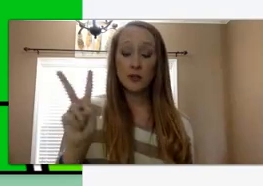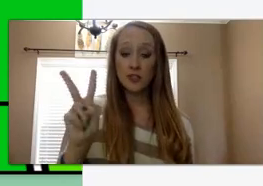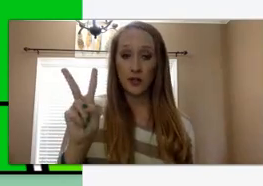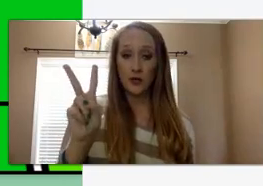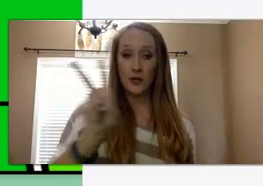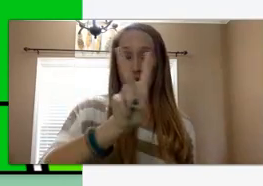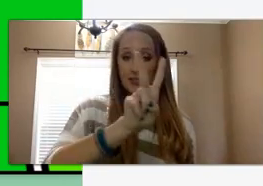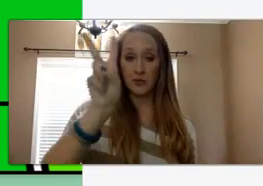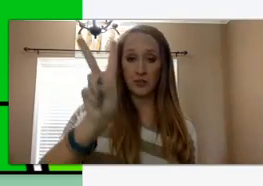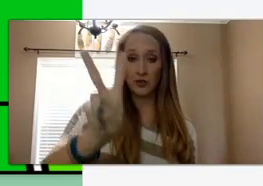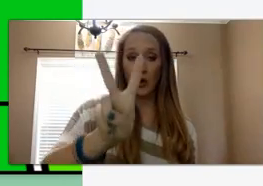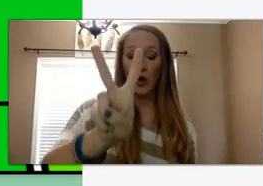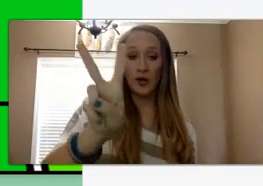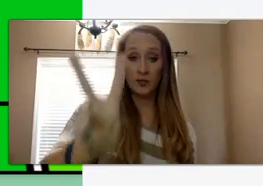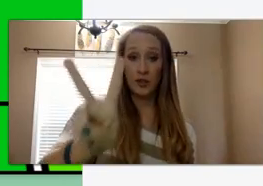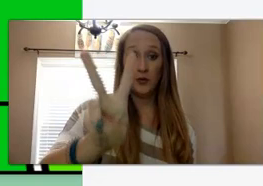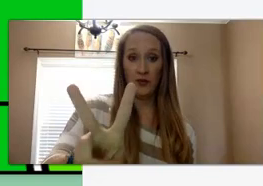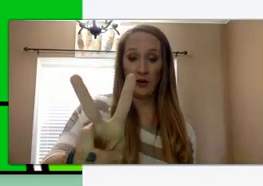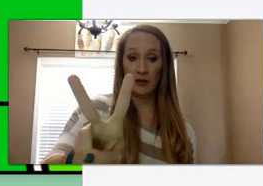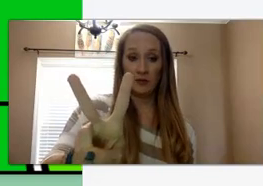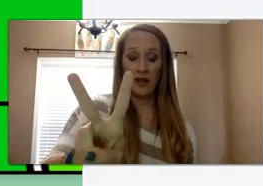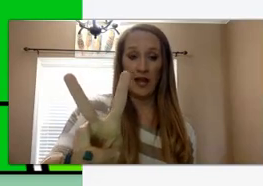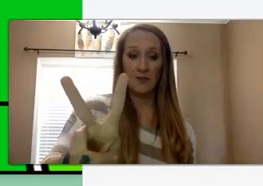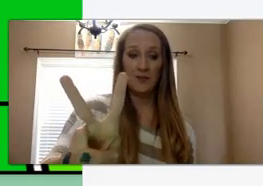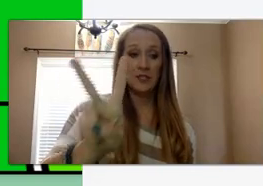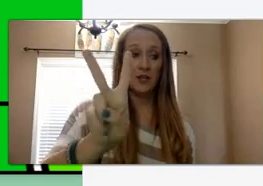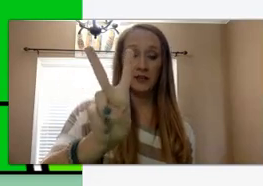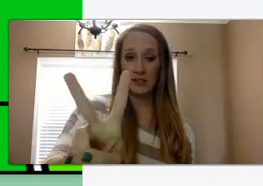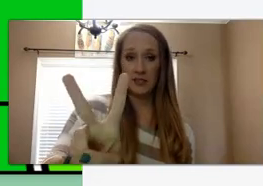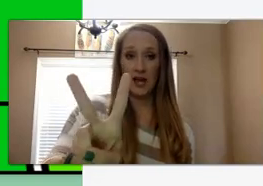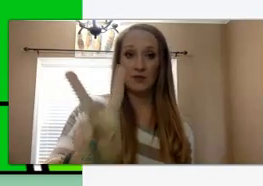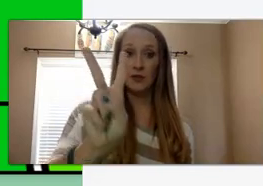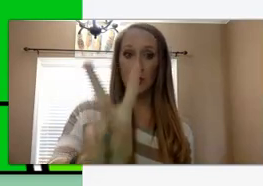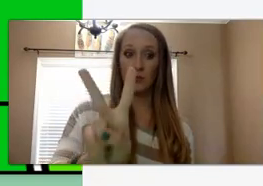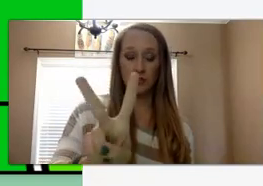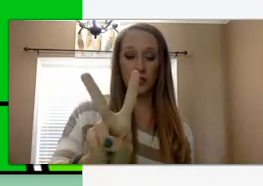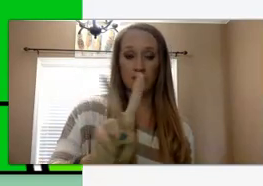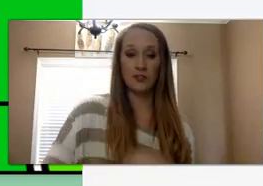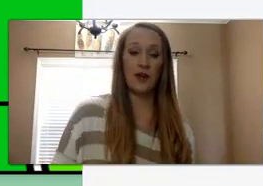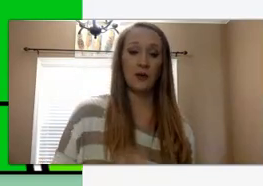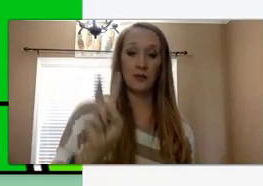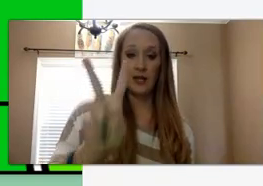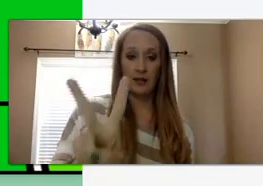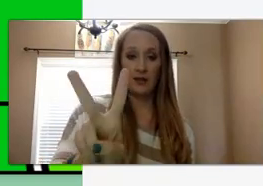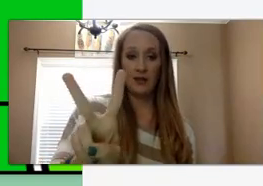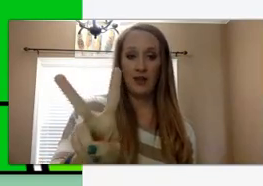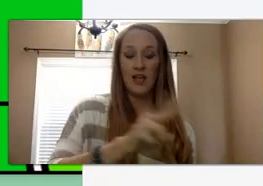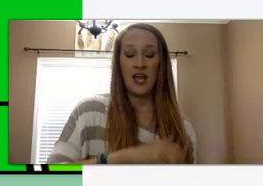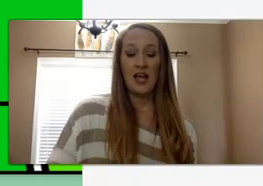the number 2 is we're just going to hold up 2 fingers, okay? So this is the sign for the number 2. So do that with